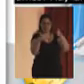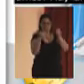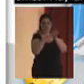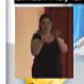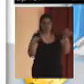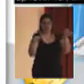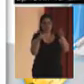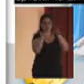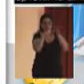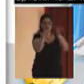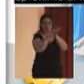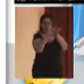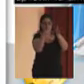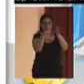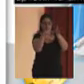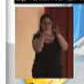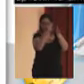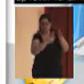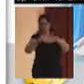When you bring it close to the reader